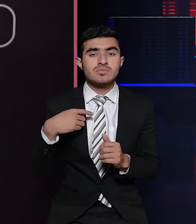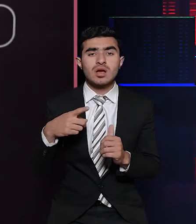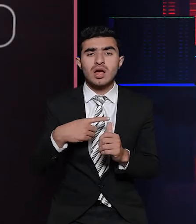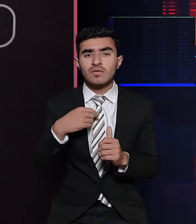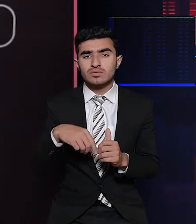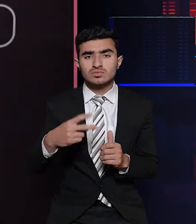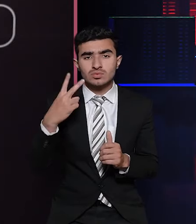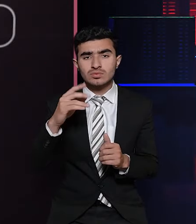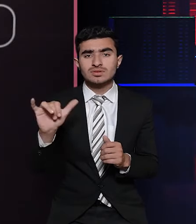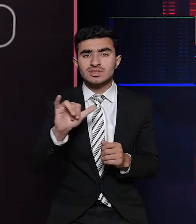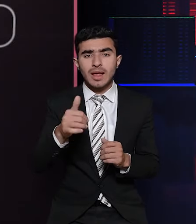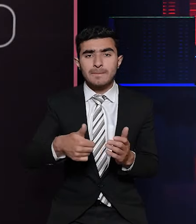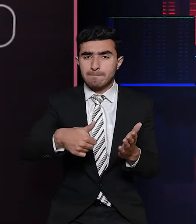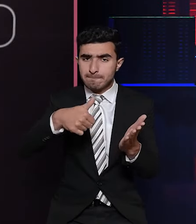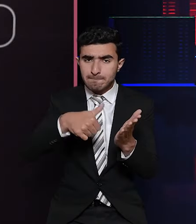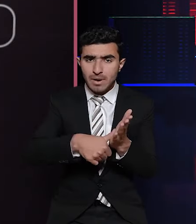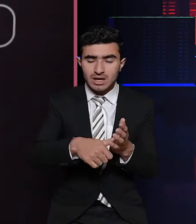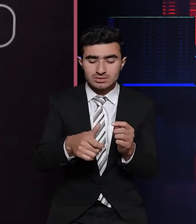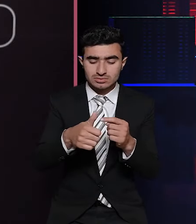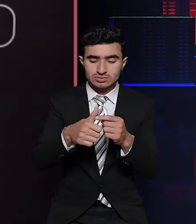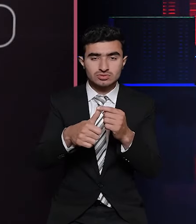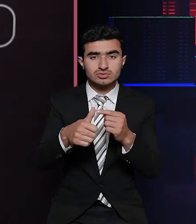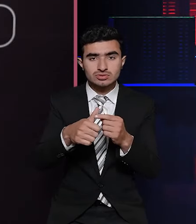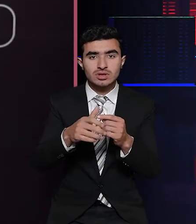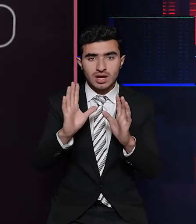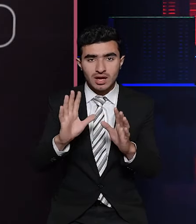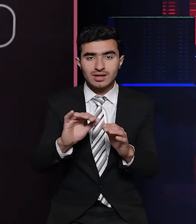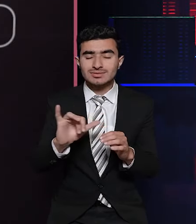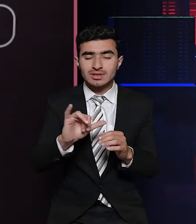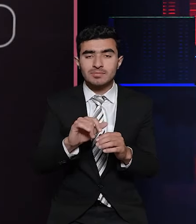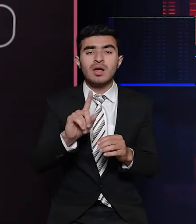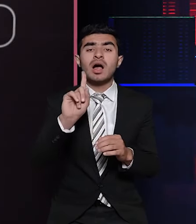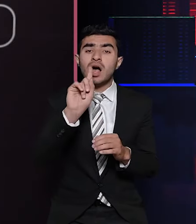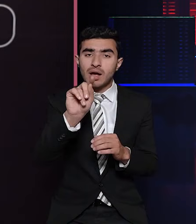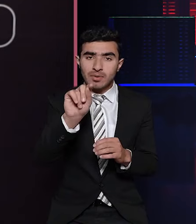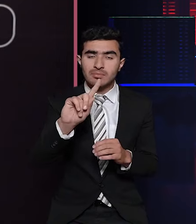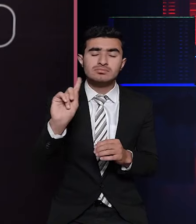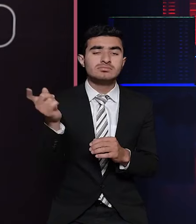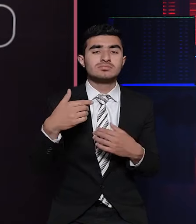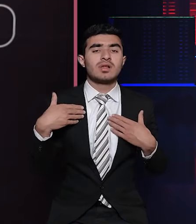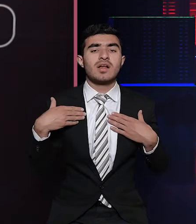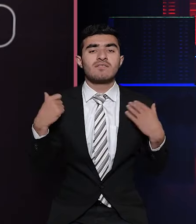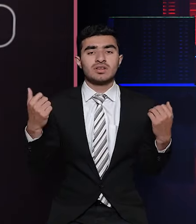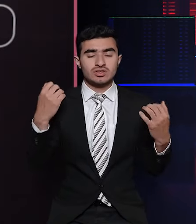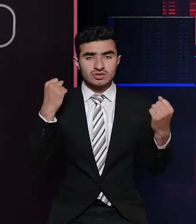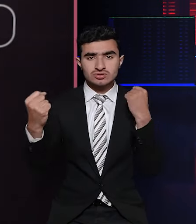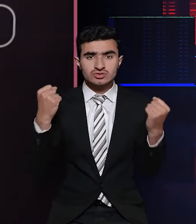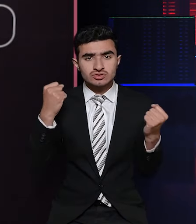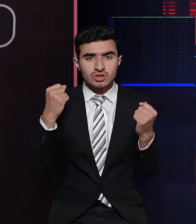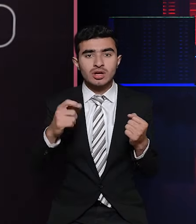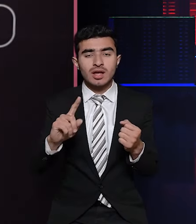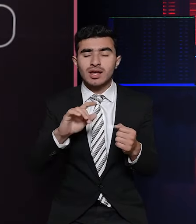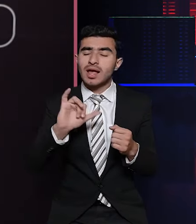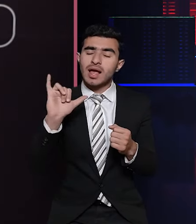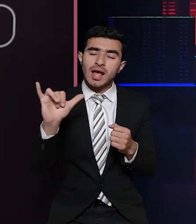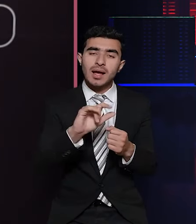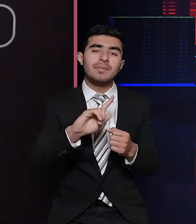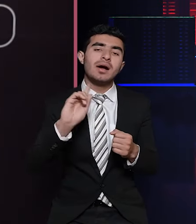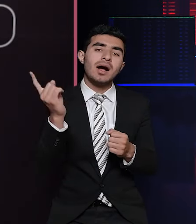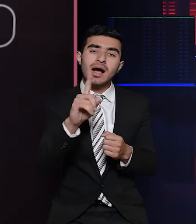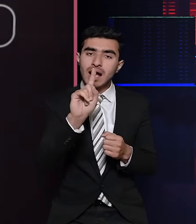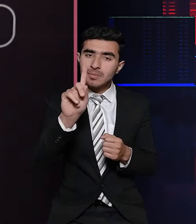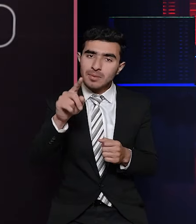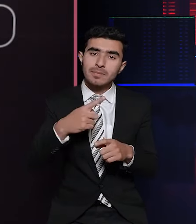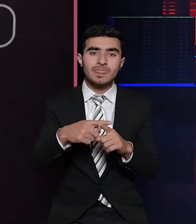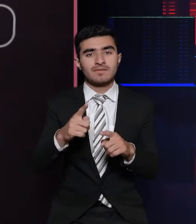Just like the fingerprints on your hands, your fitness journey is unique to yourself. Full of practical tips, this book serves as a